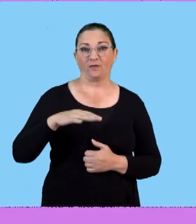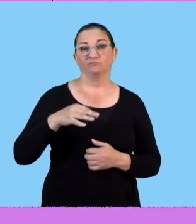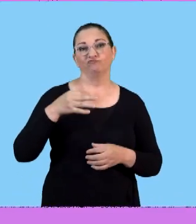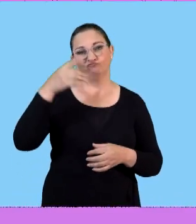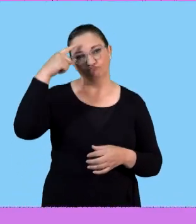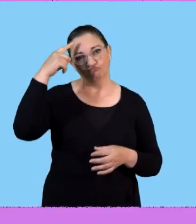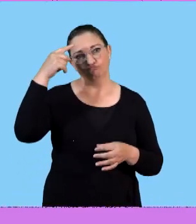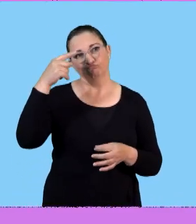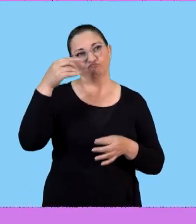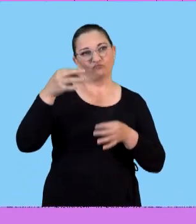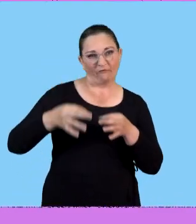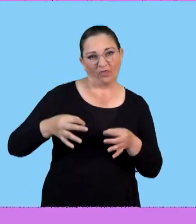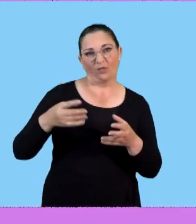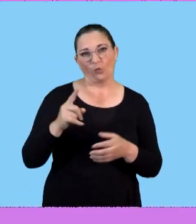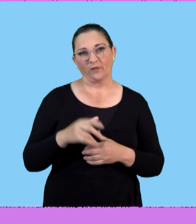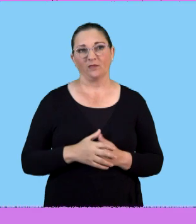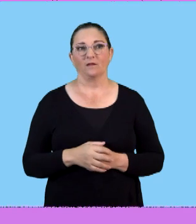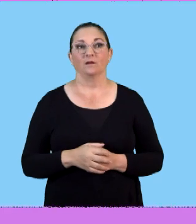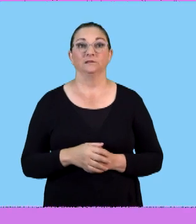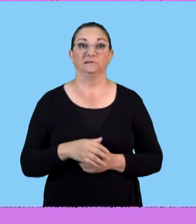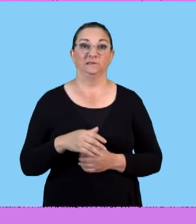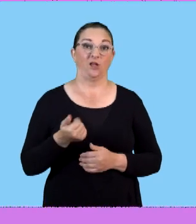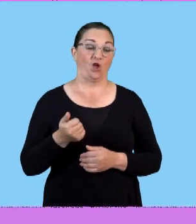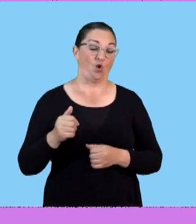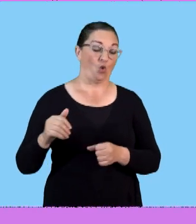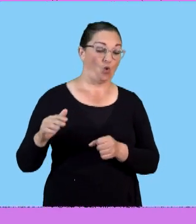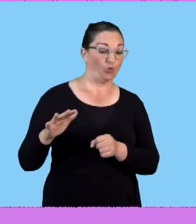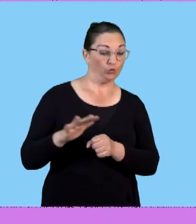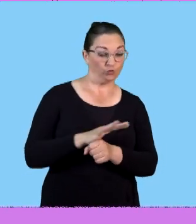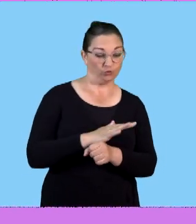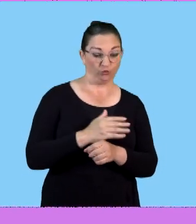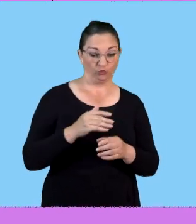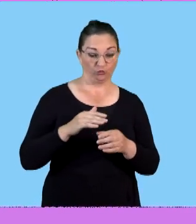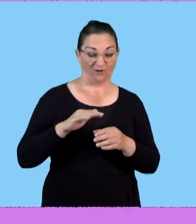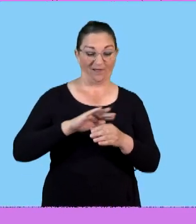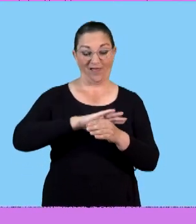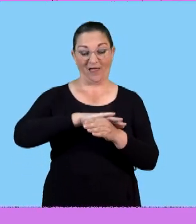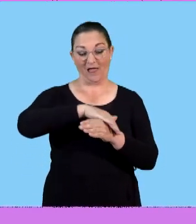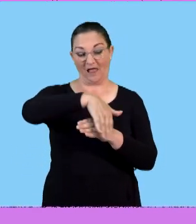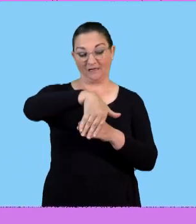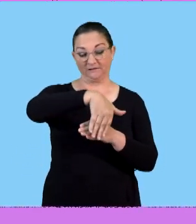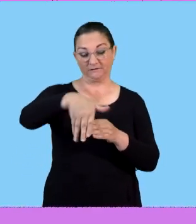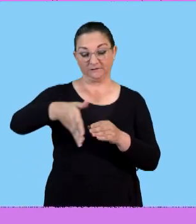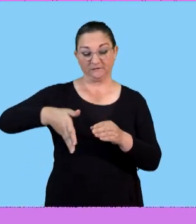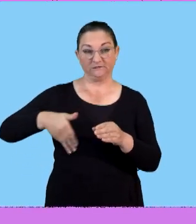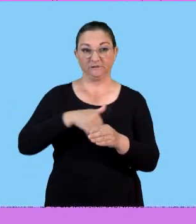area. Right, so what can we say? Surface area is the total exterior area,